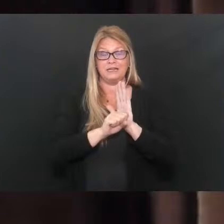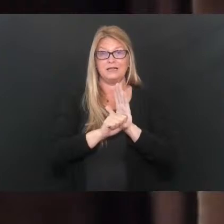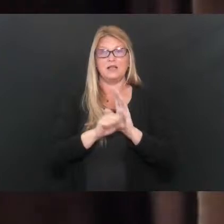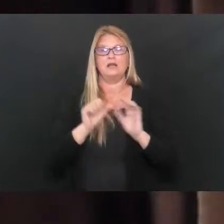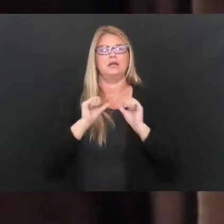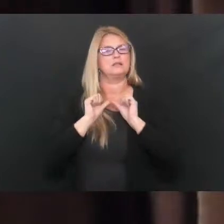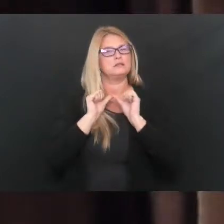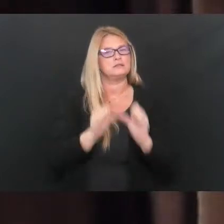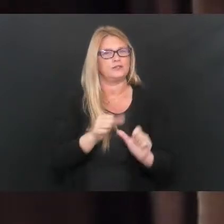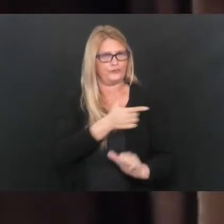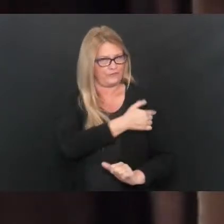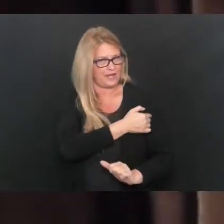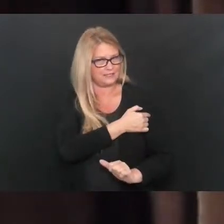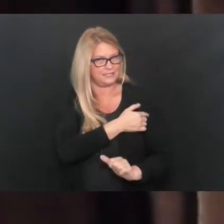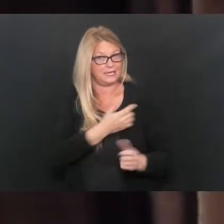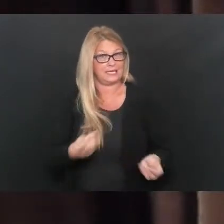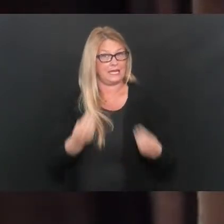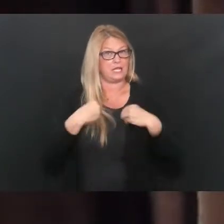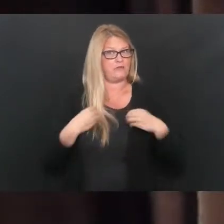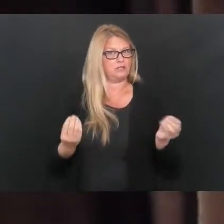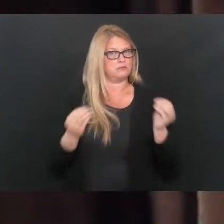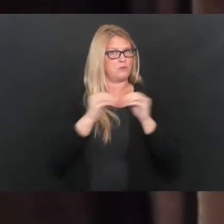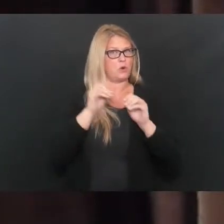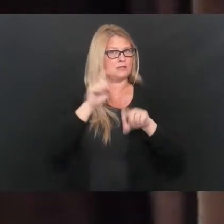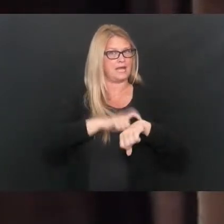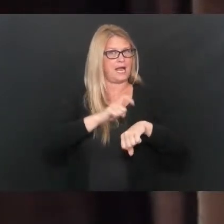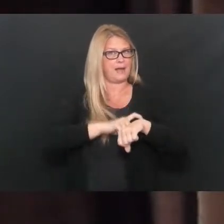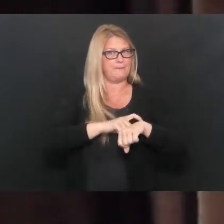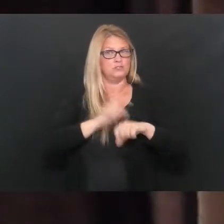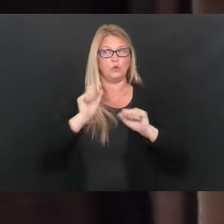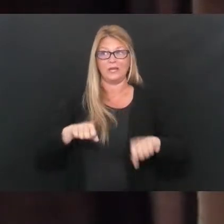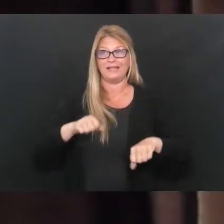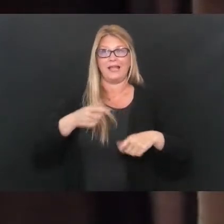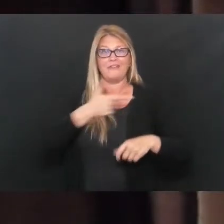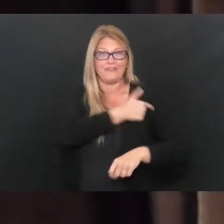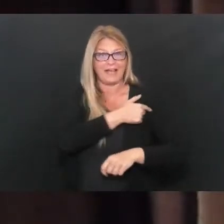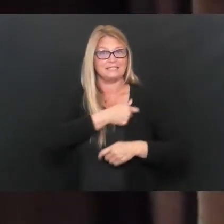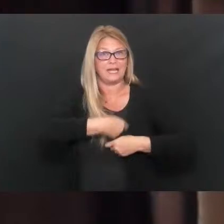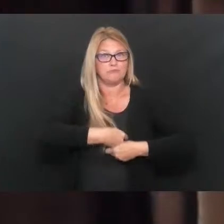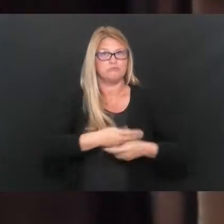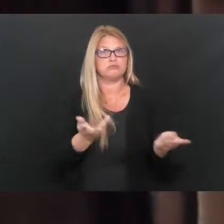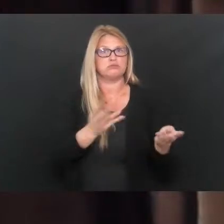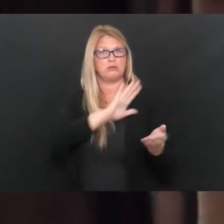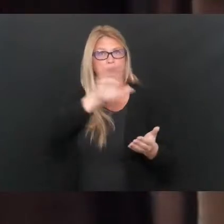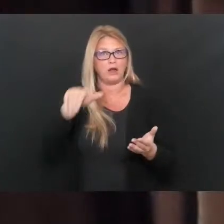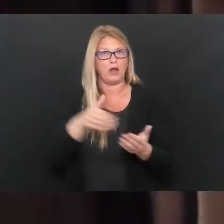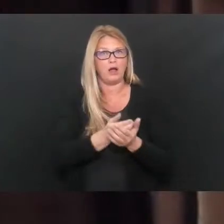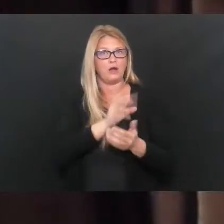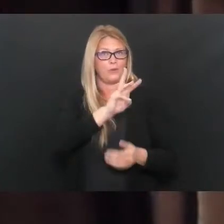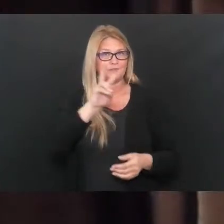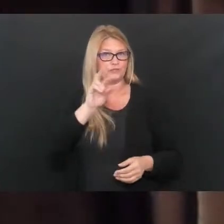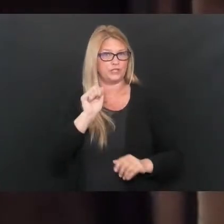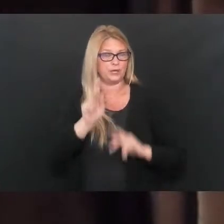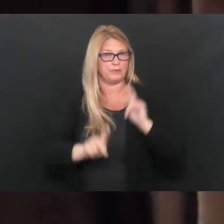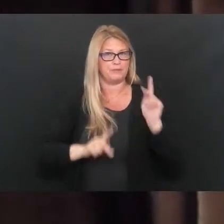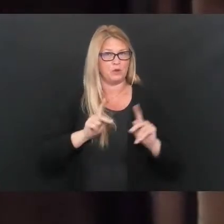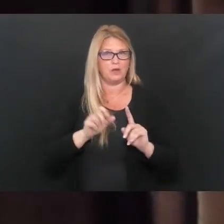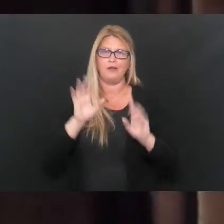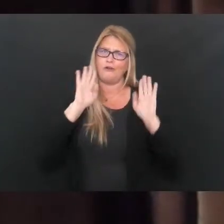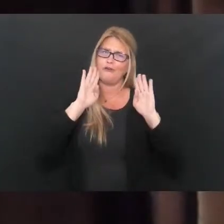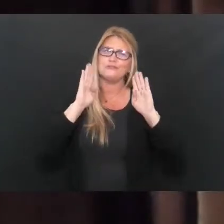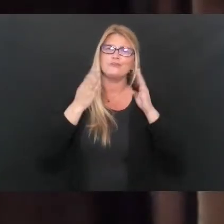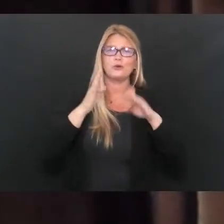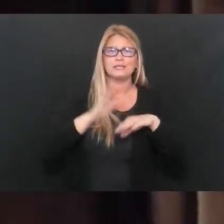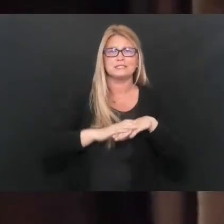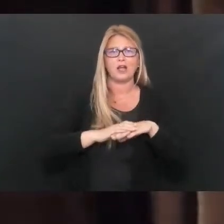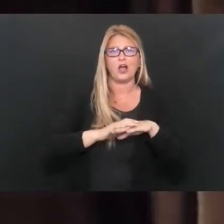buy more time so that we can vaccinate all other West Virginians. We want the rest of the older West Virginians, our Save Our